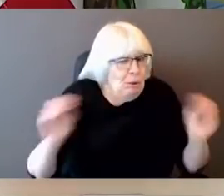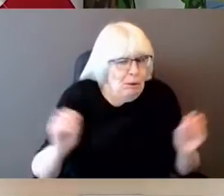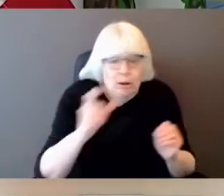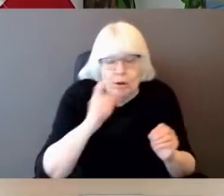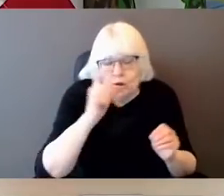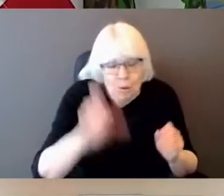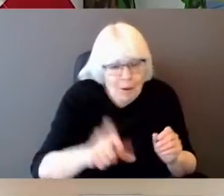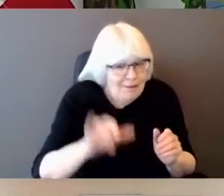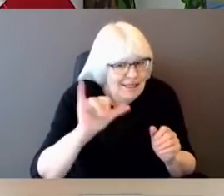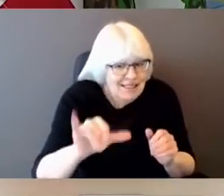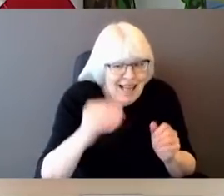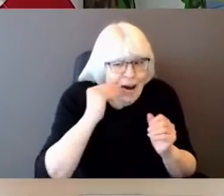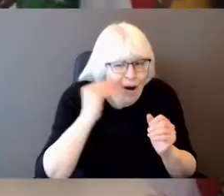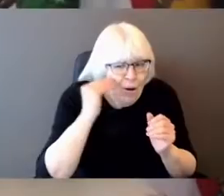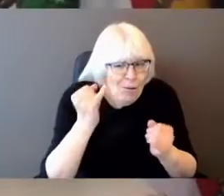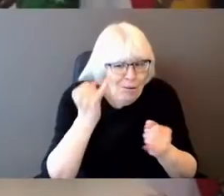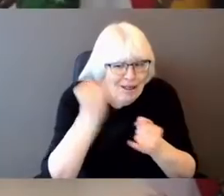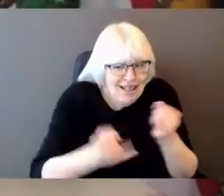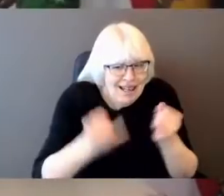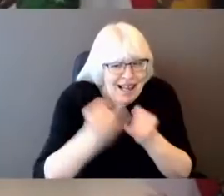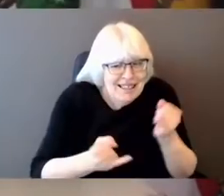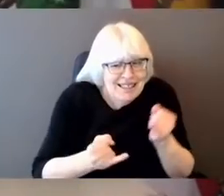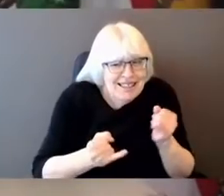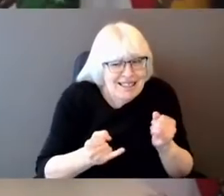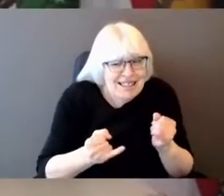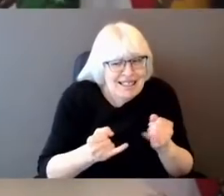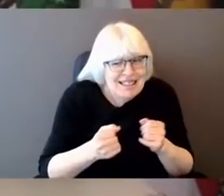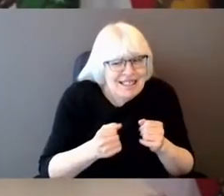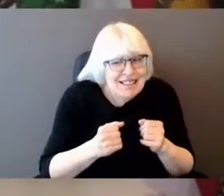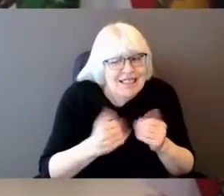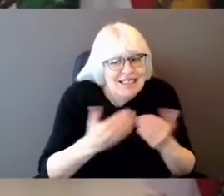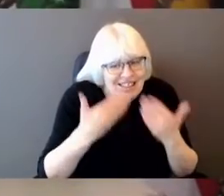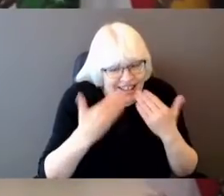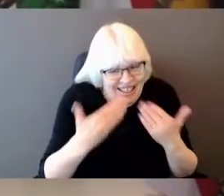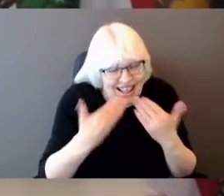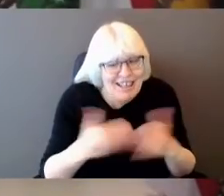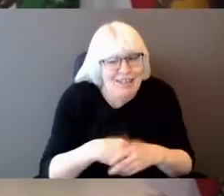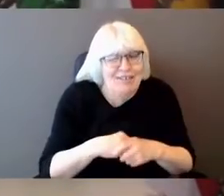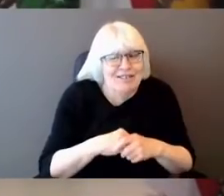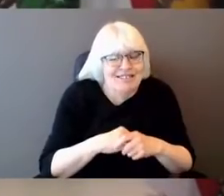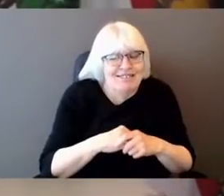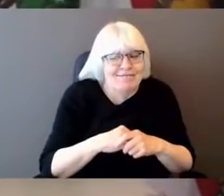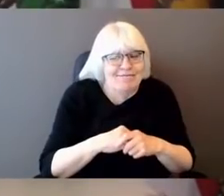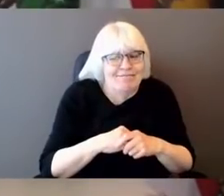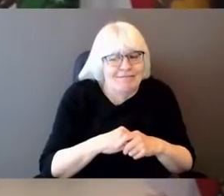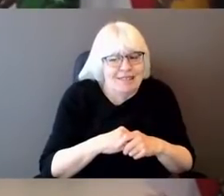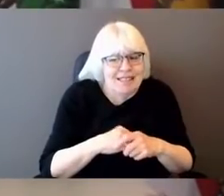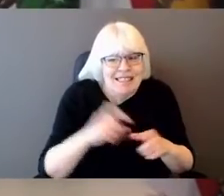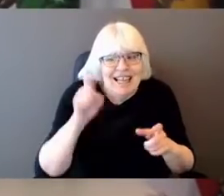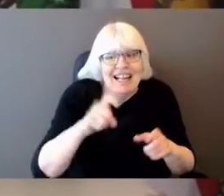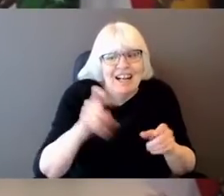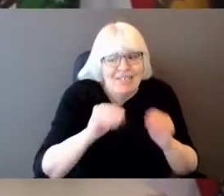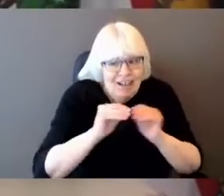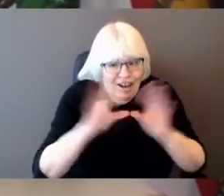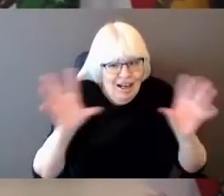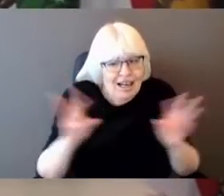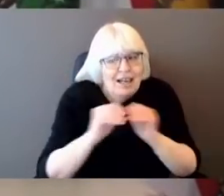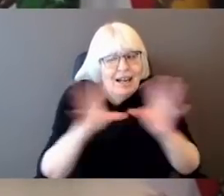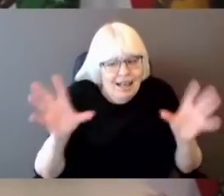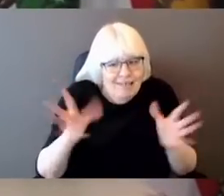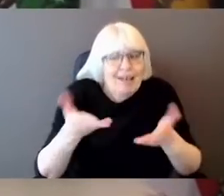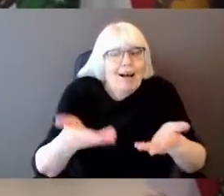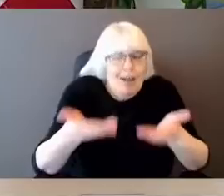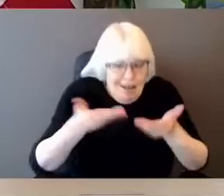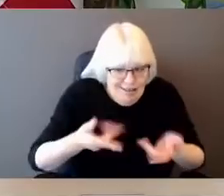Yes, thank you so much for indulging this. I've been looking for clarification, and this was the recommendation. Perfect. So the